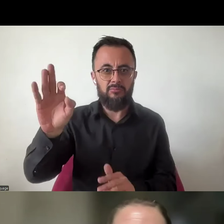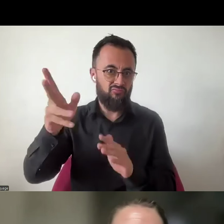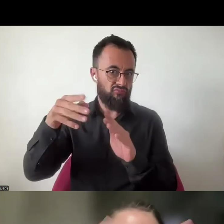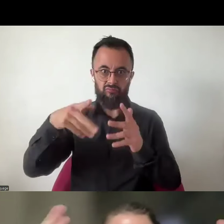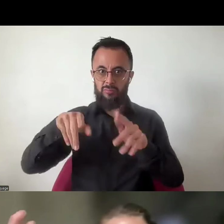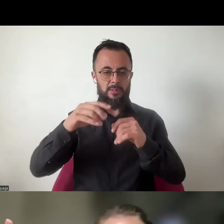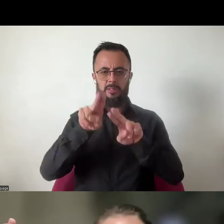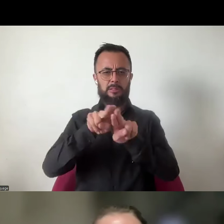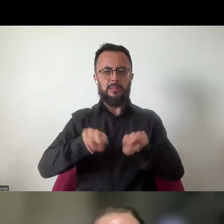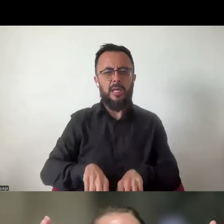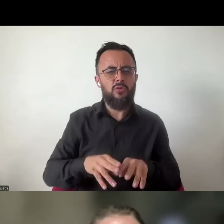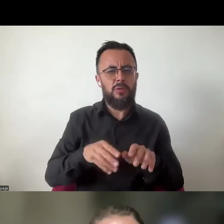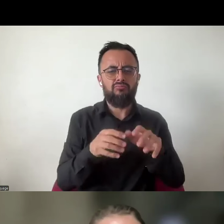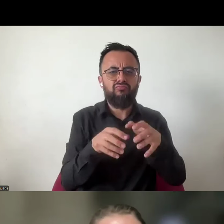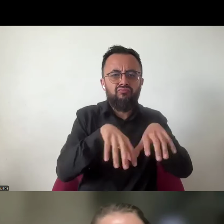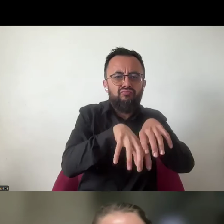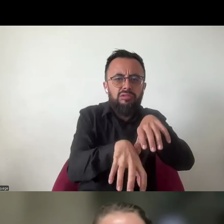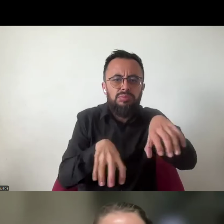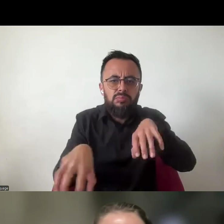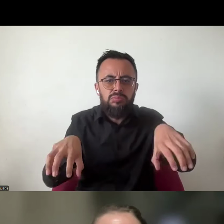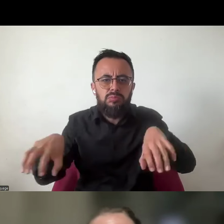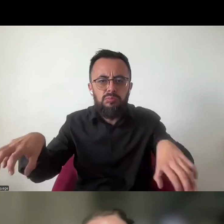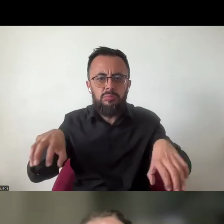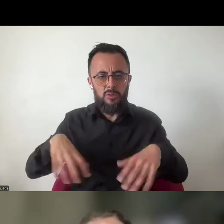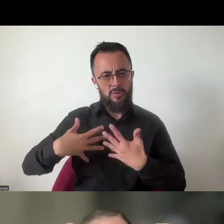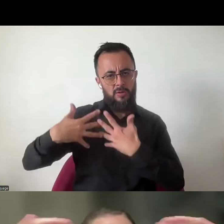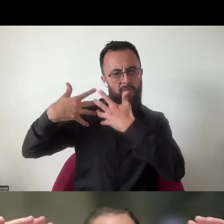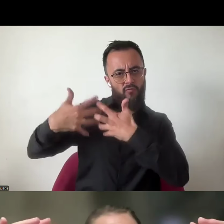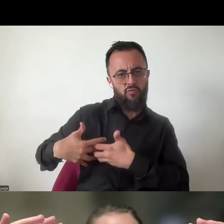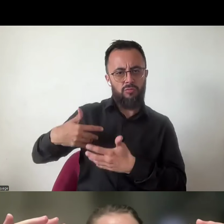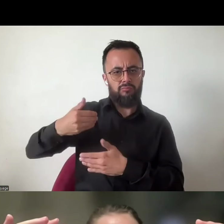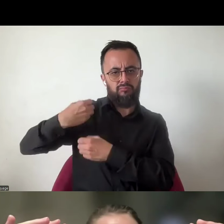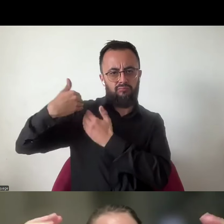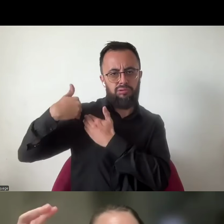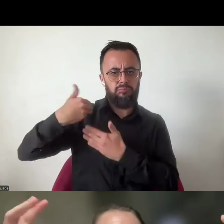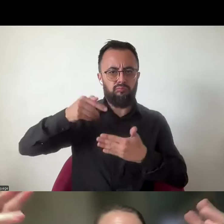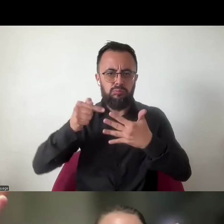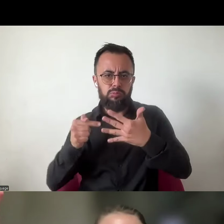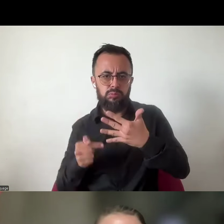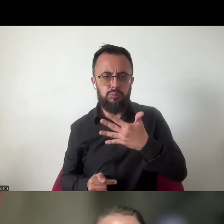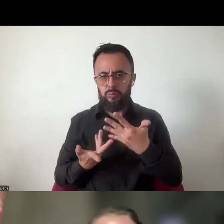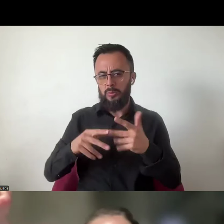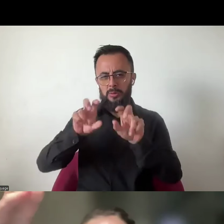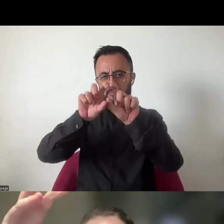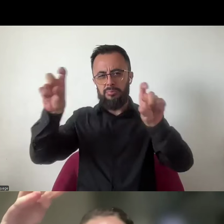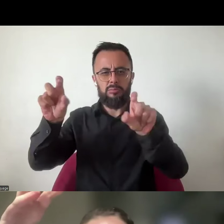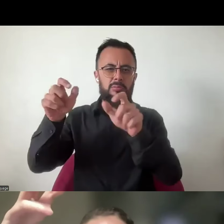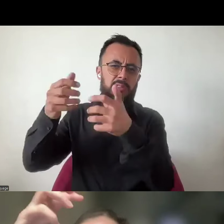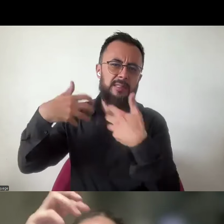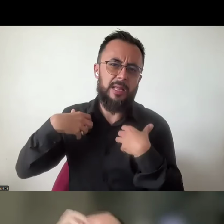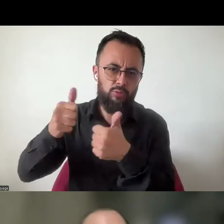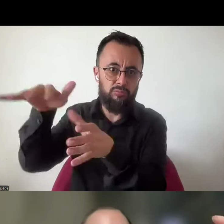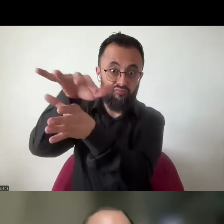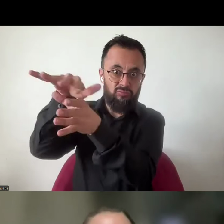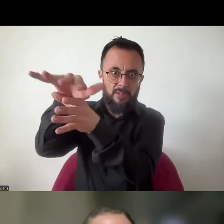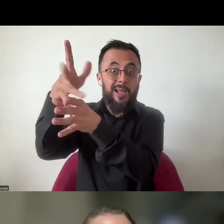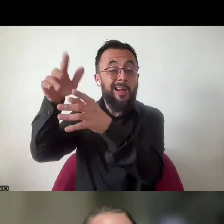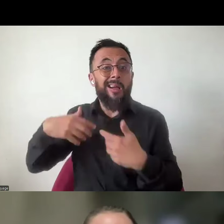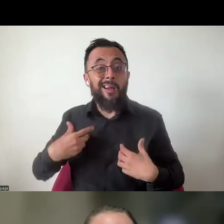to conceptualize disability as not just the health condition, but very much a very